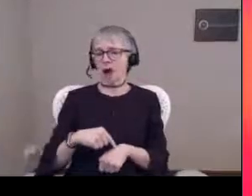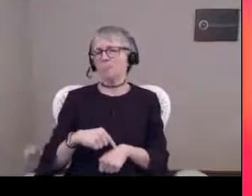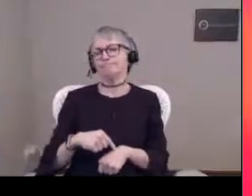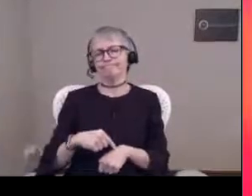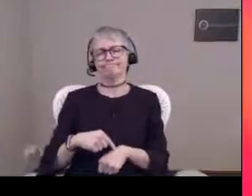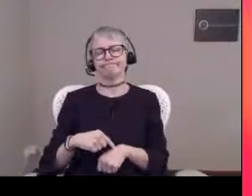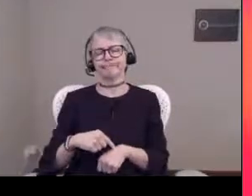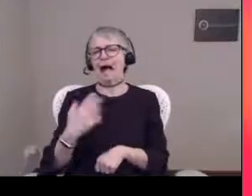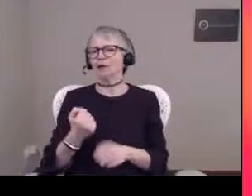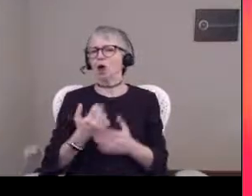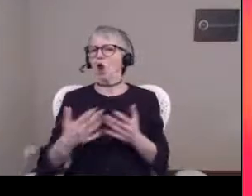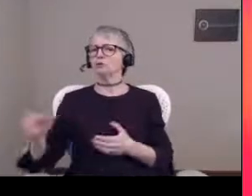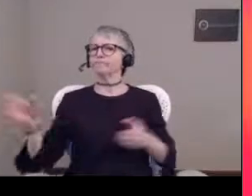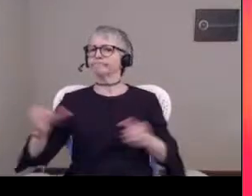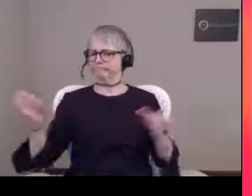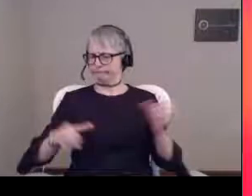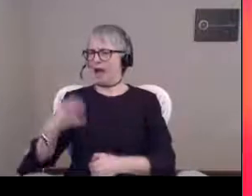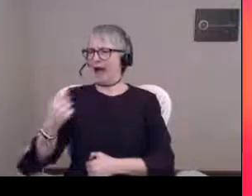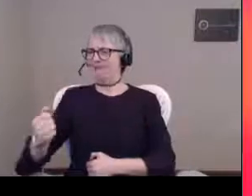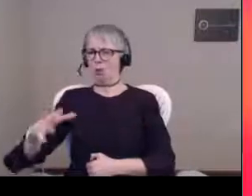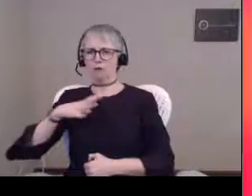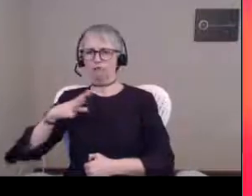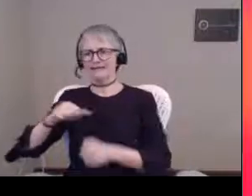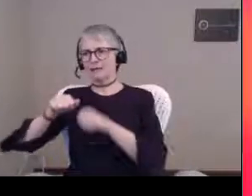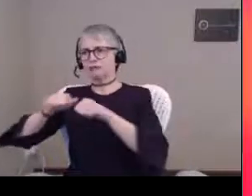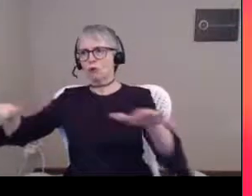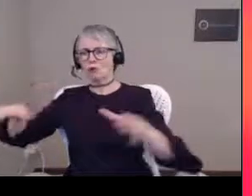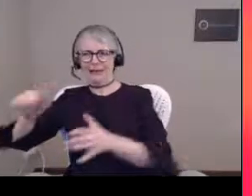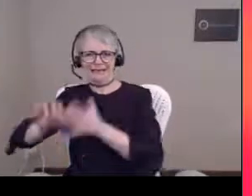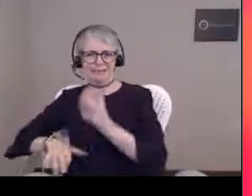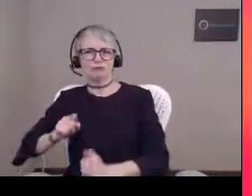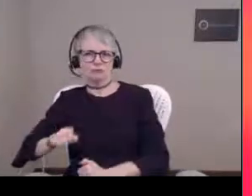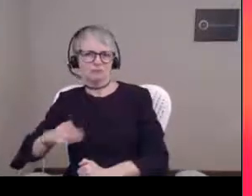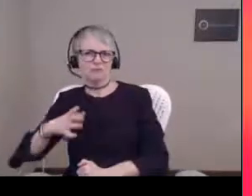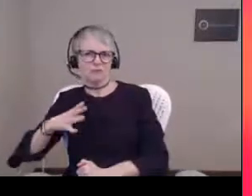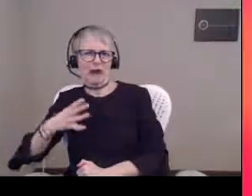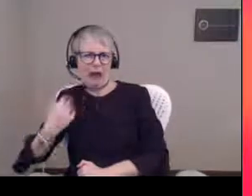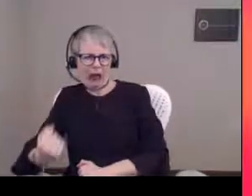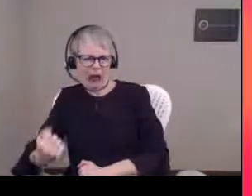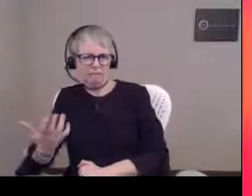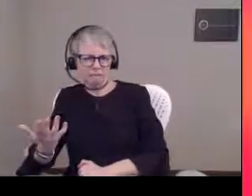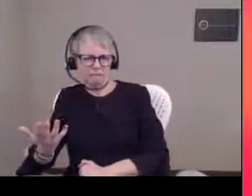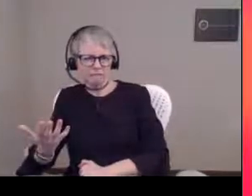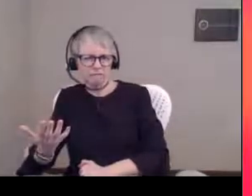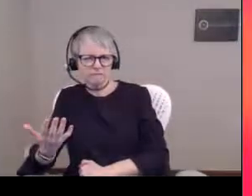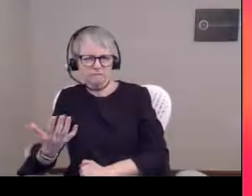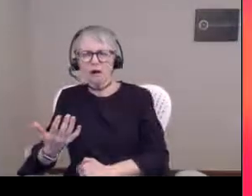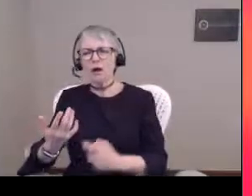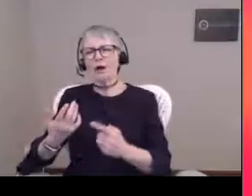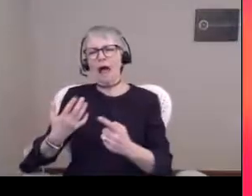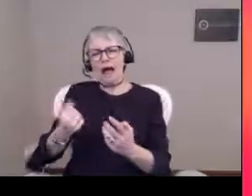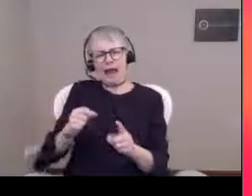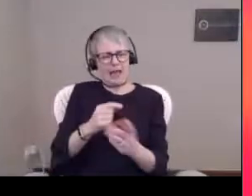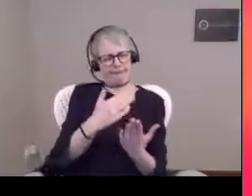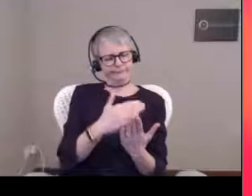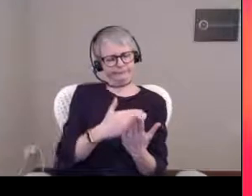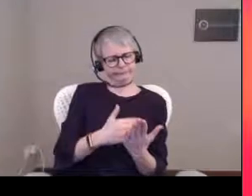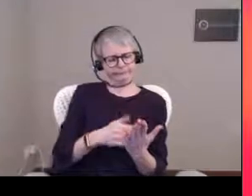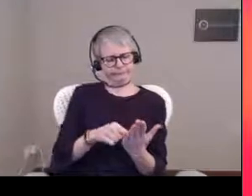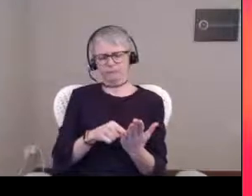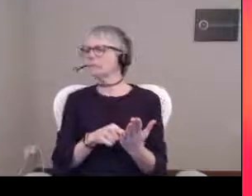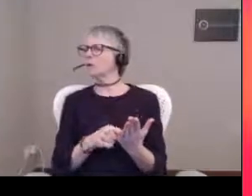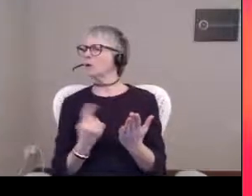person, broadcast experience. We had a set template as to the type of person or type of people we needed to